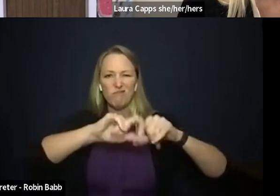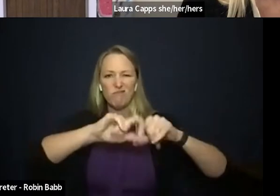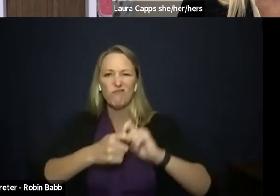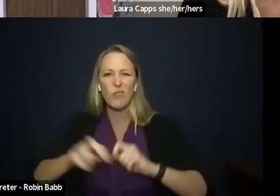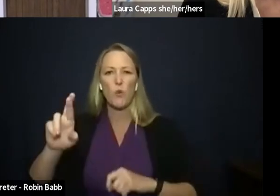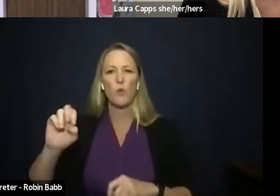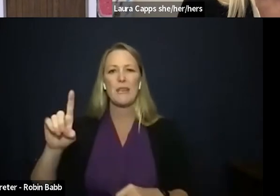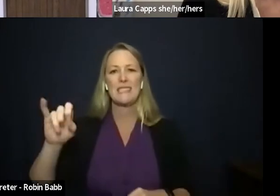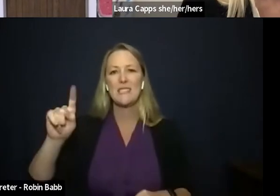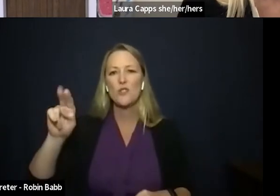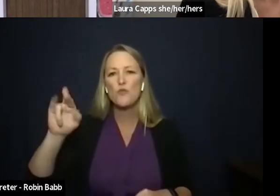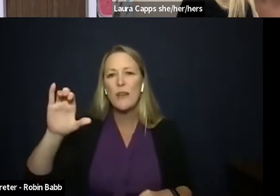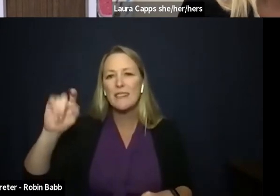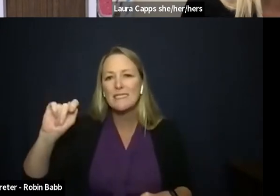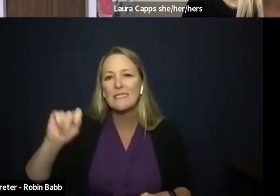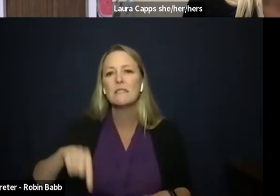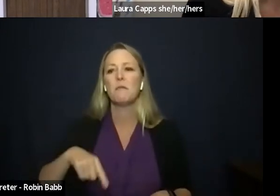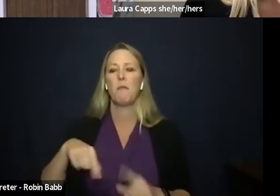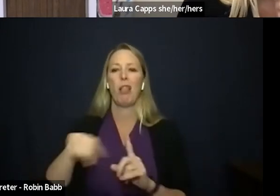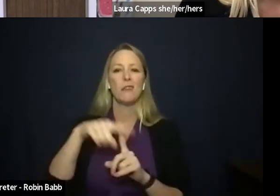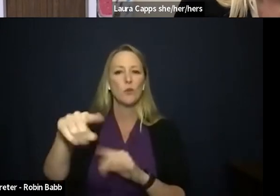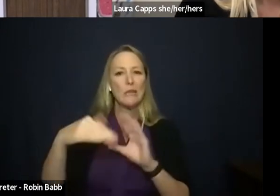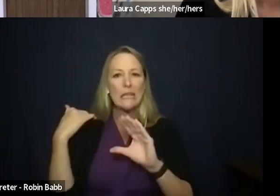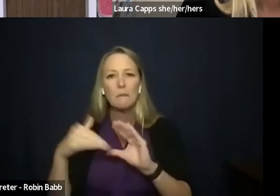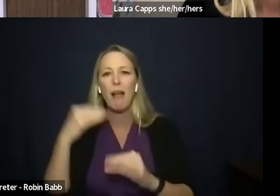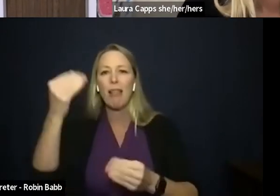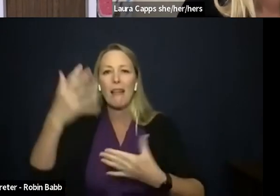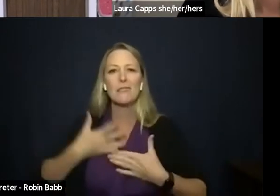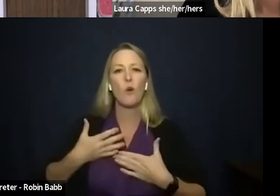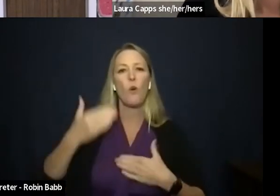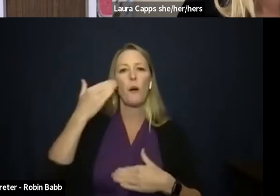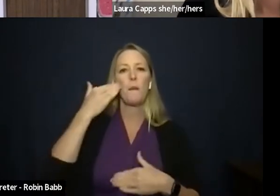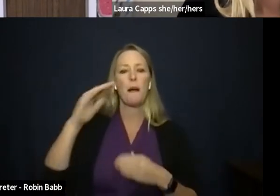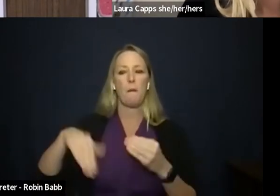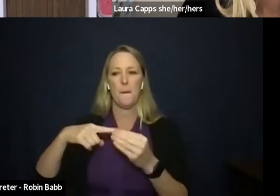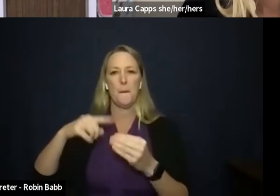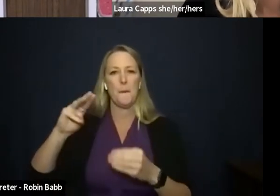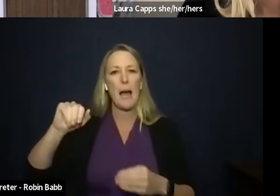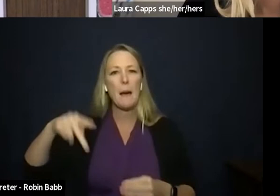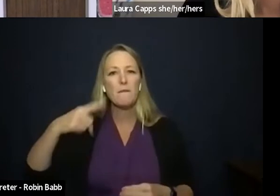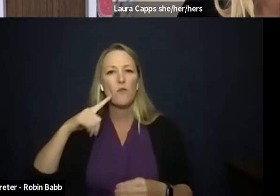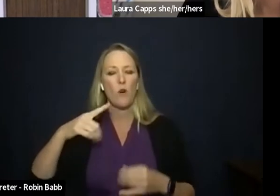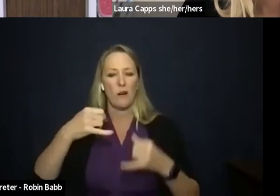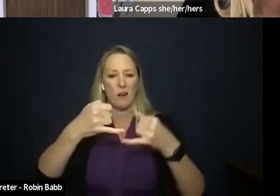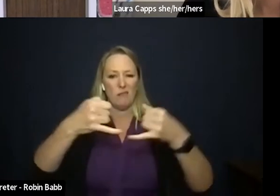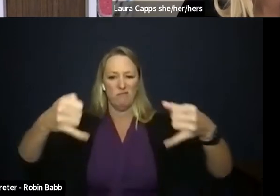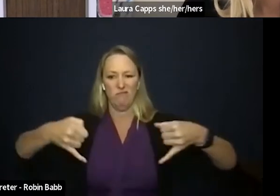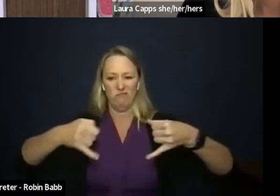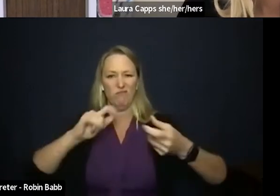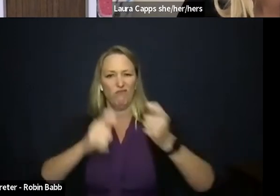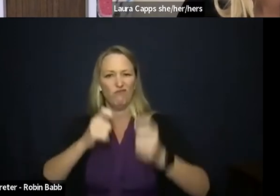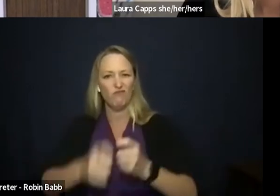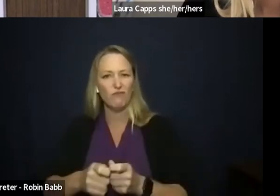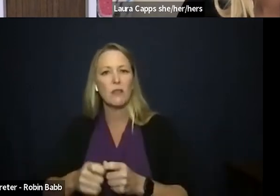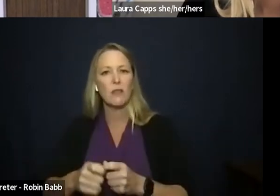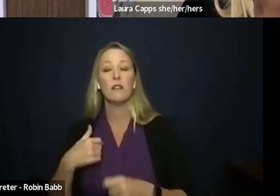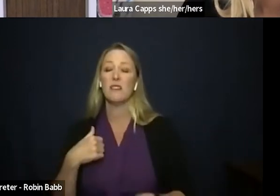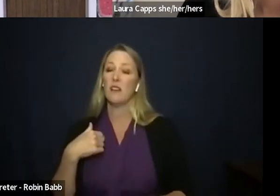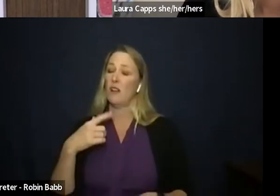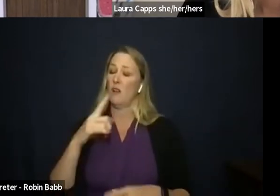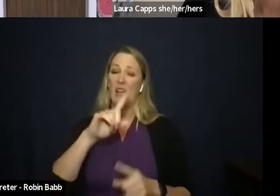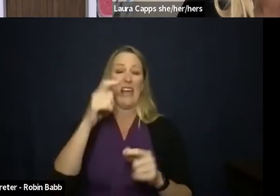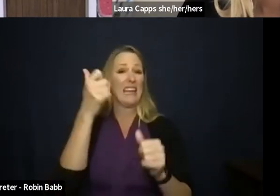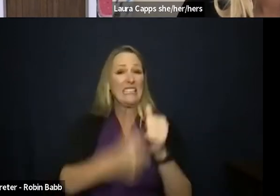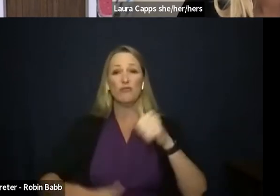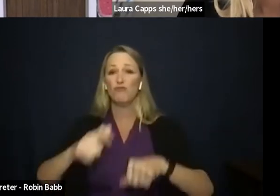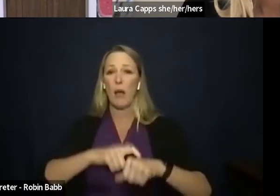and their ideas about redistricting maps and just to reiterate that i learn something every time i read and consider